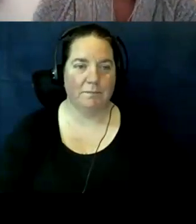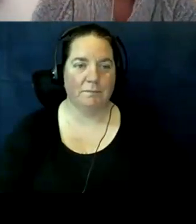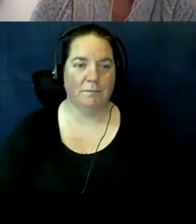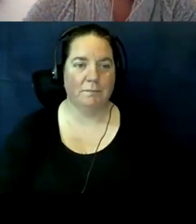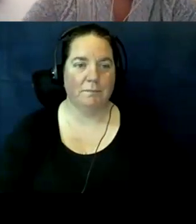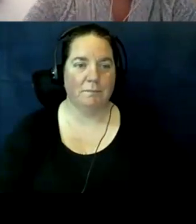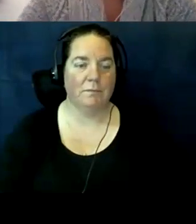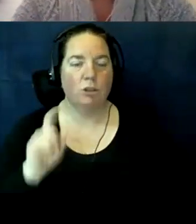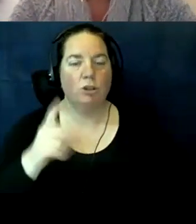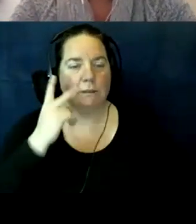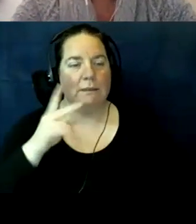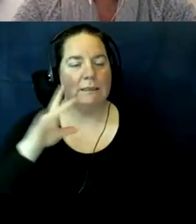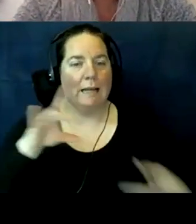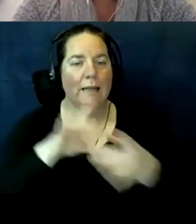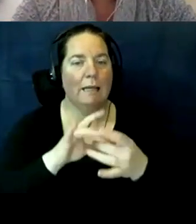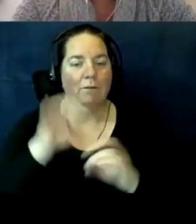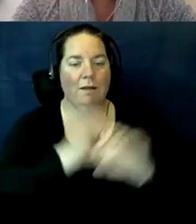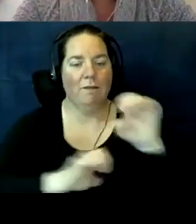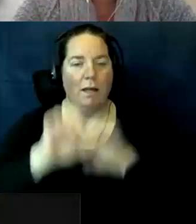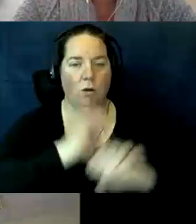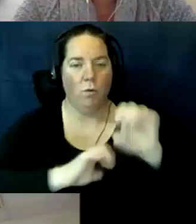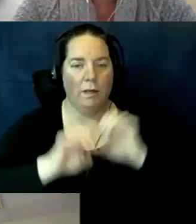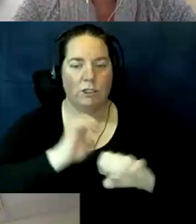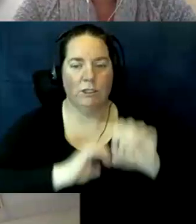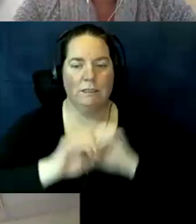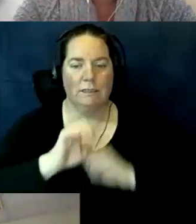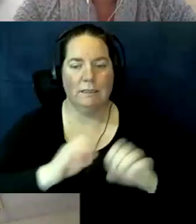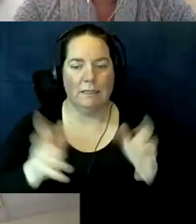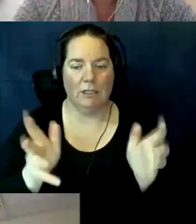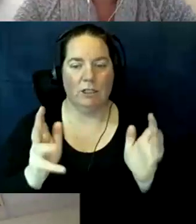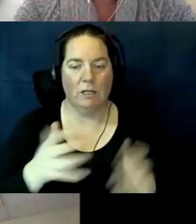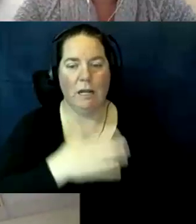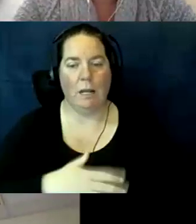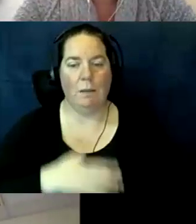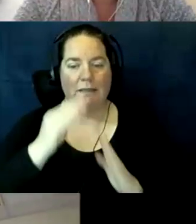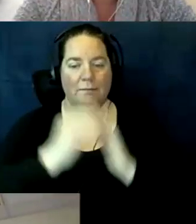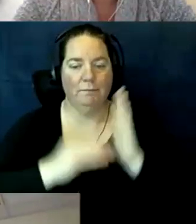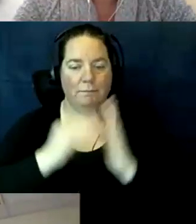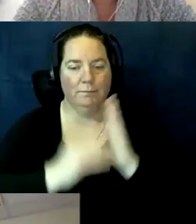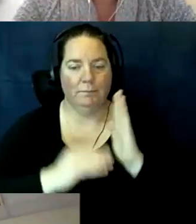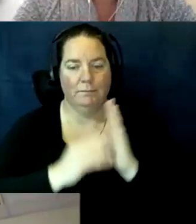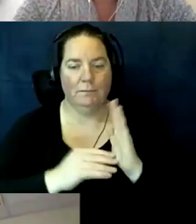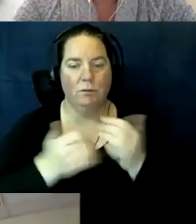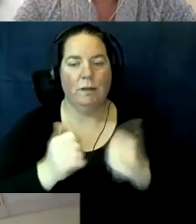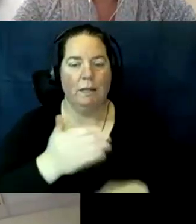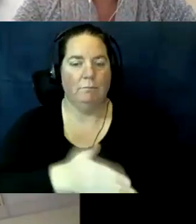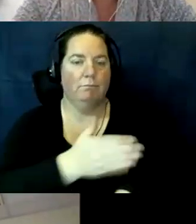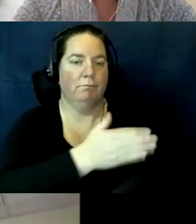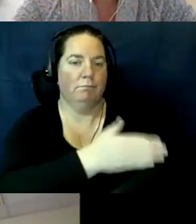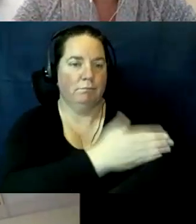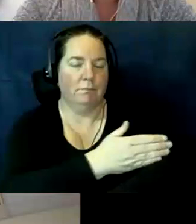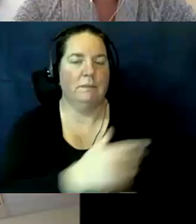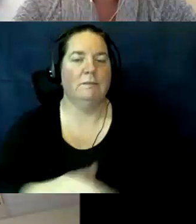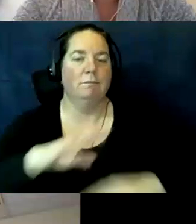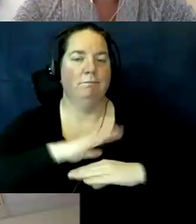a link to an evaluation in the chat. Please take a few minutes to complete it so we can make improvements, fulfill our grant